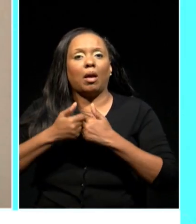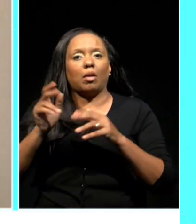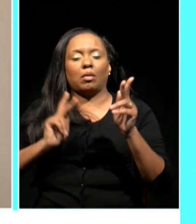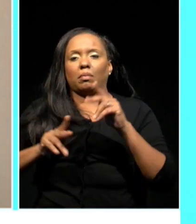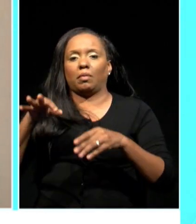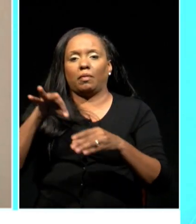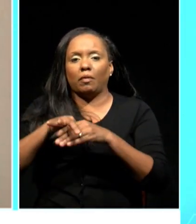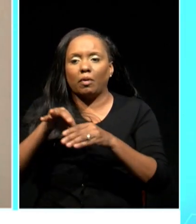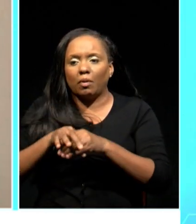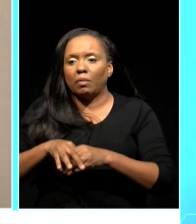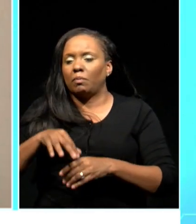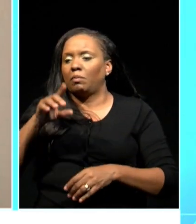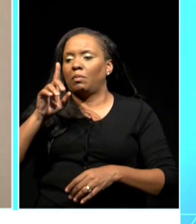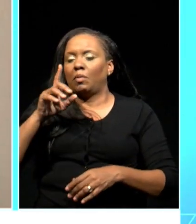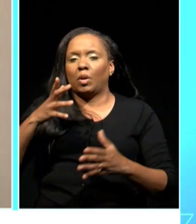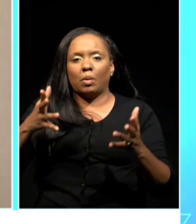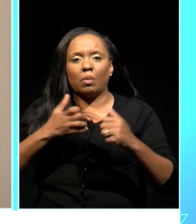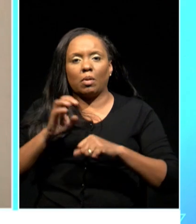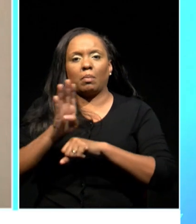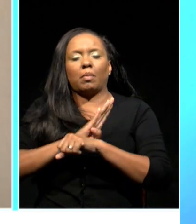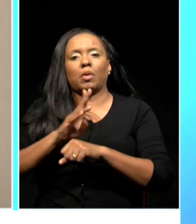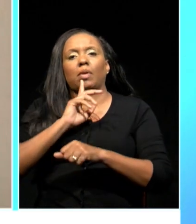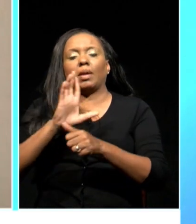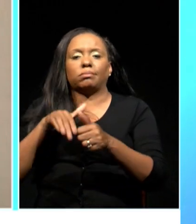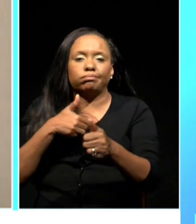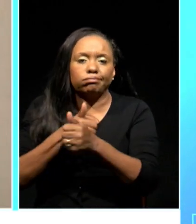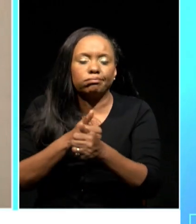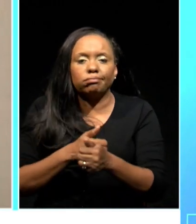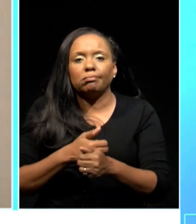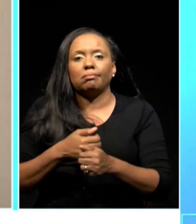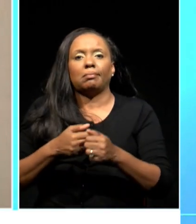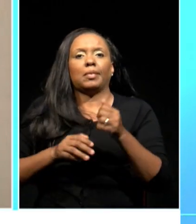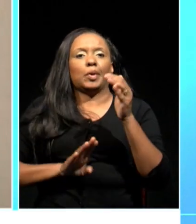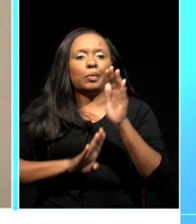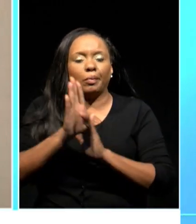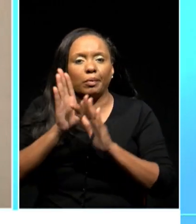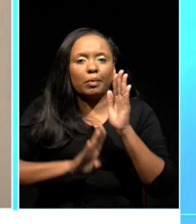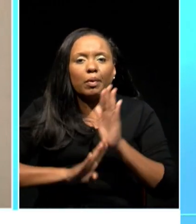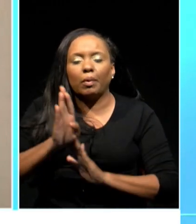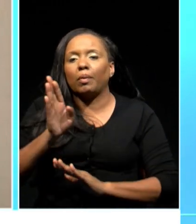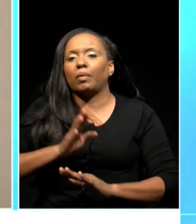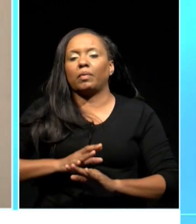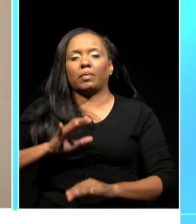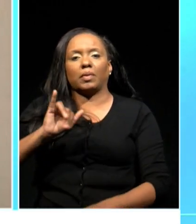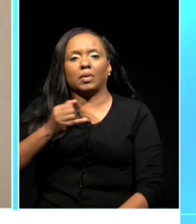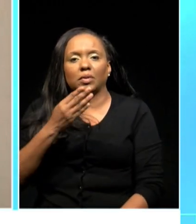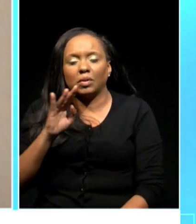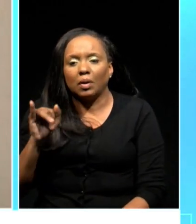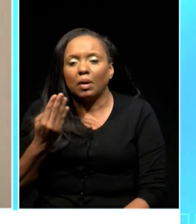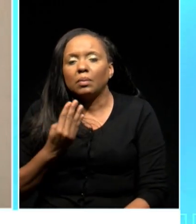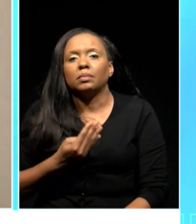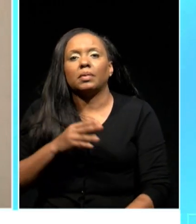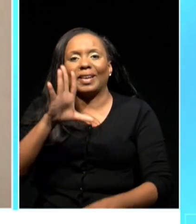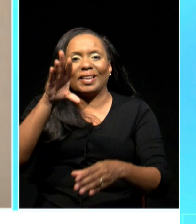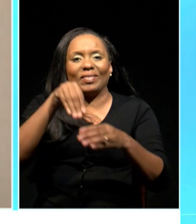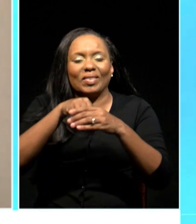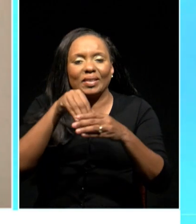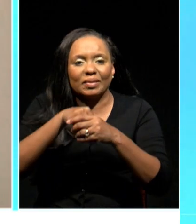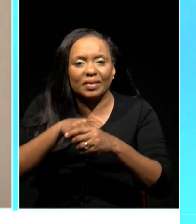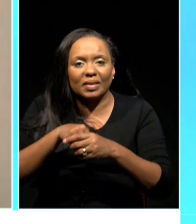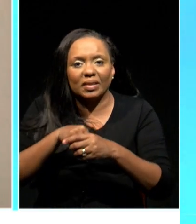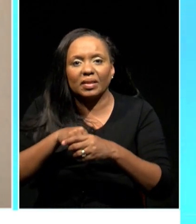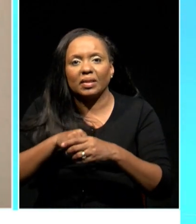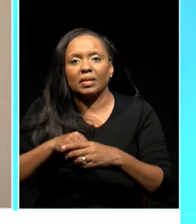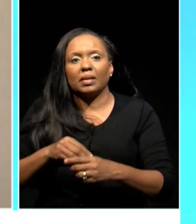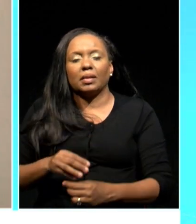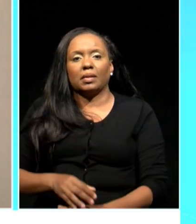certainly we would need to get Barbados back on track regarding growth, regarding unemployment, regarding investments and various things to just get